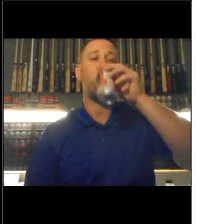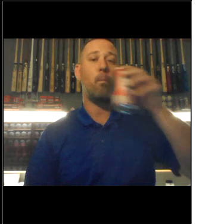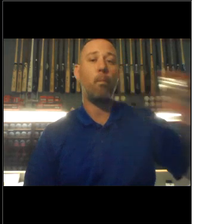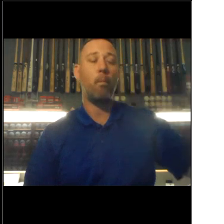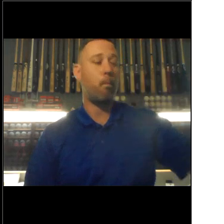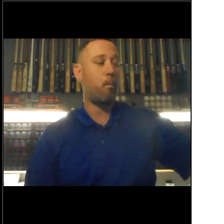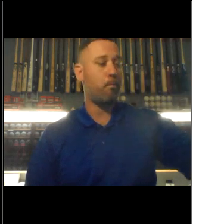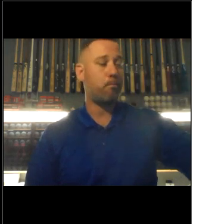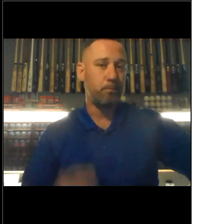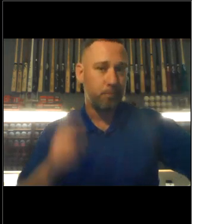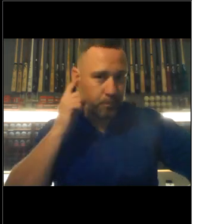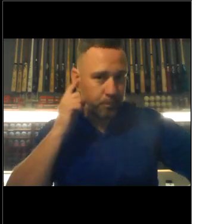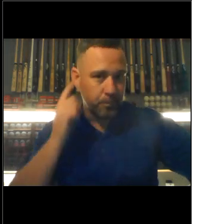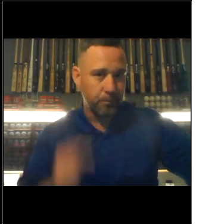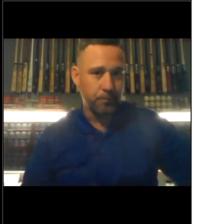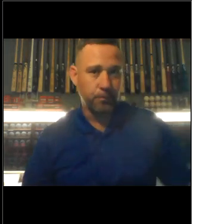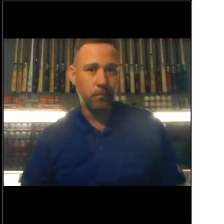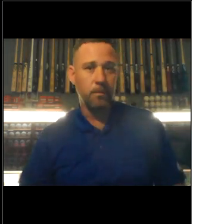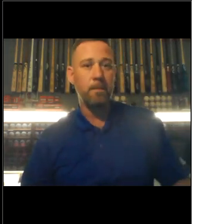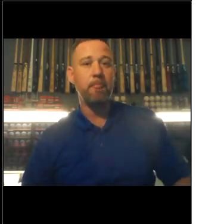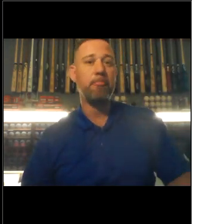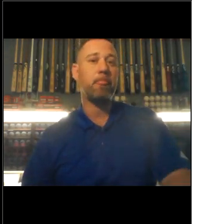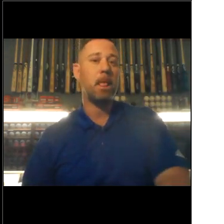I think you're muted, Keith.